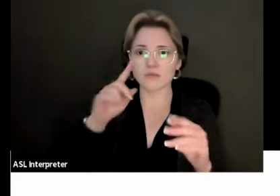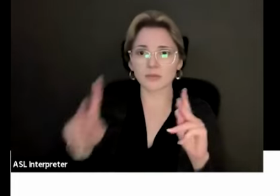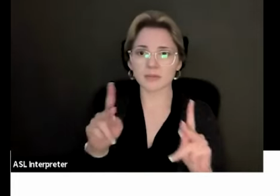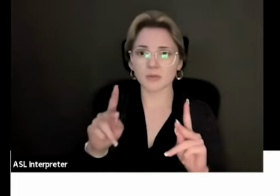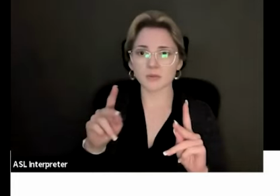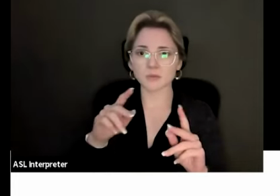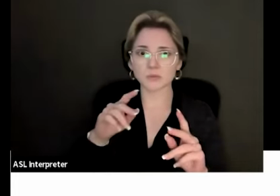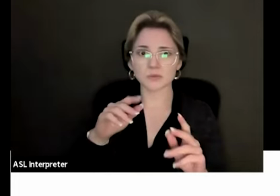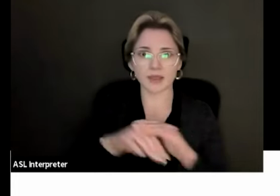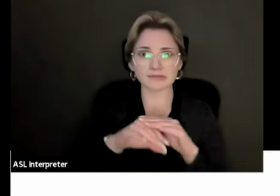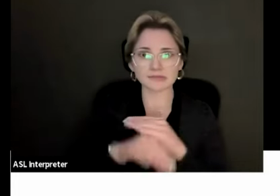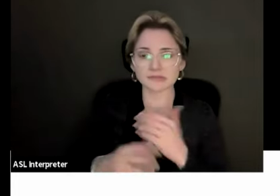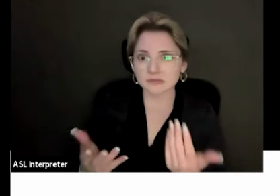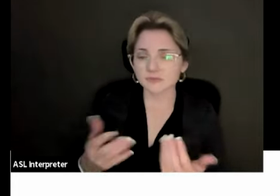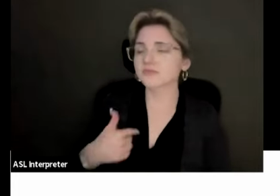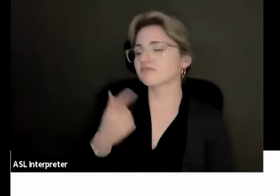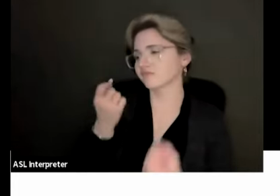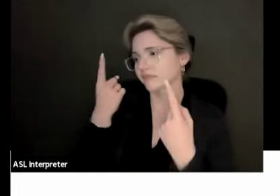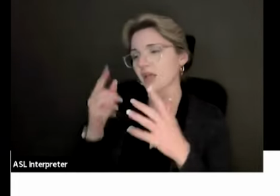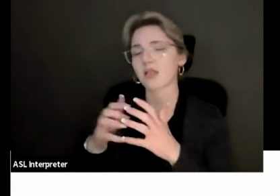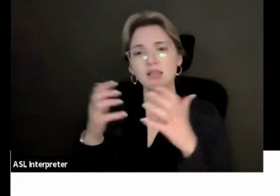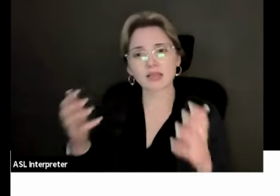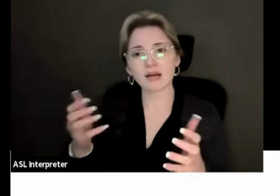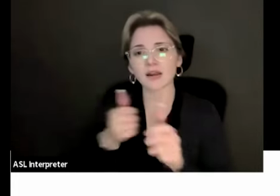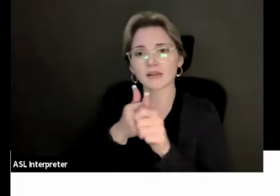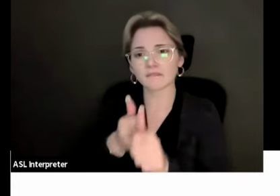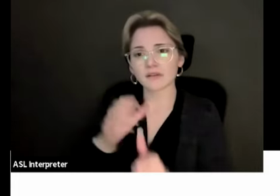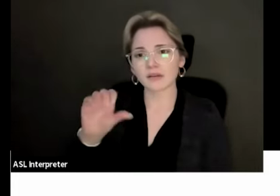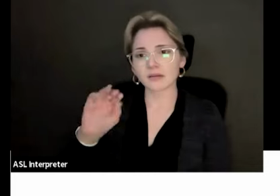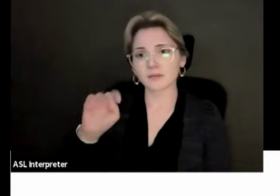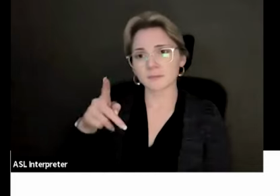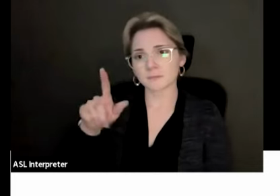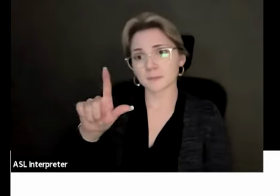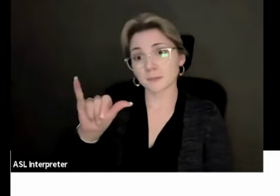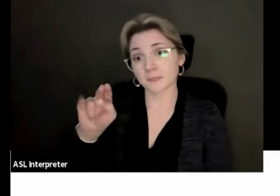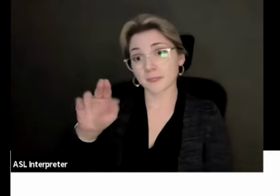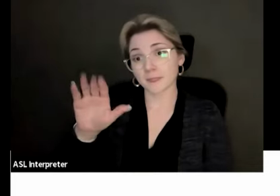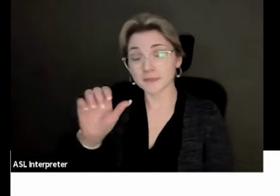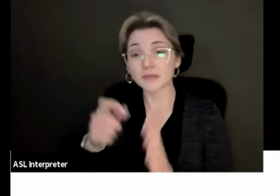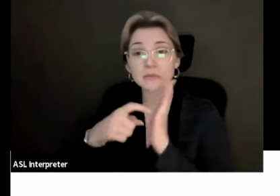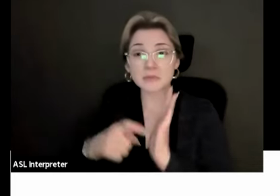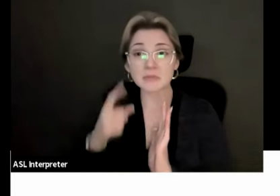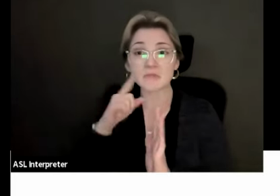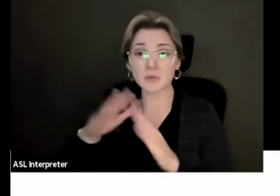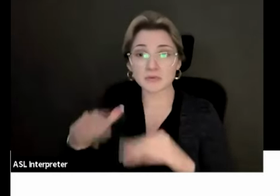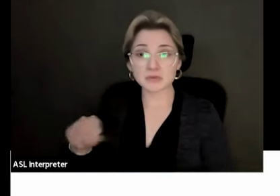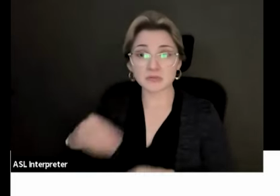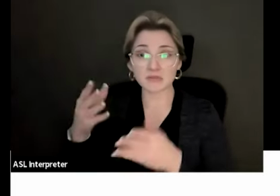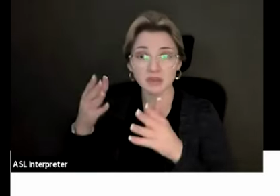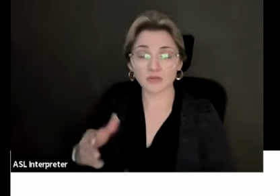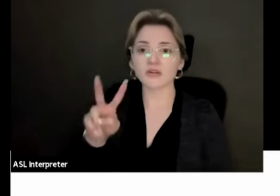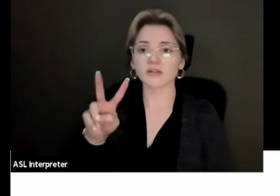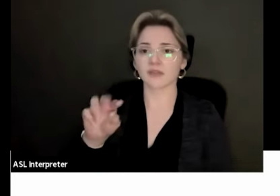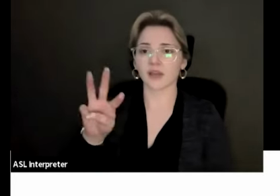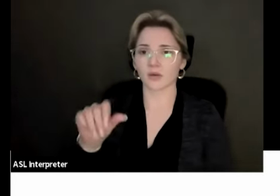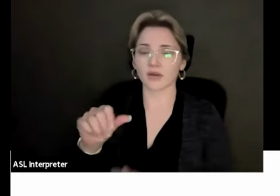absolutely hear you. So there's a lot of compliance requirements across housing providers that are very complicated, and VAWA is just one of them.